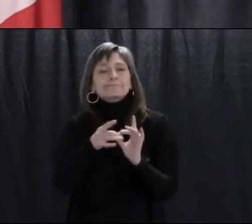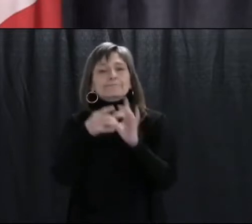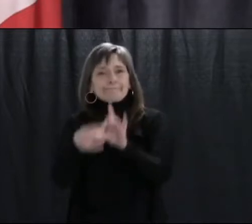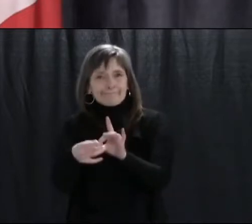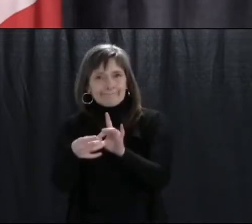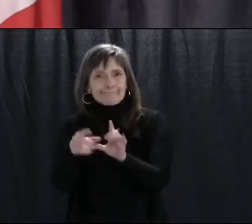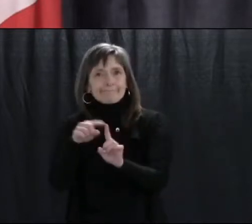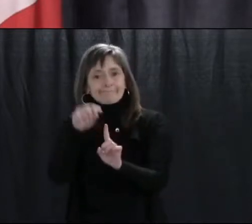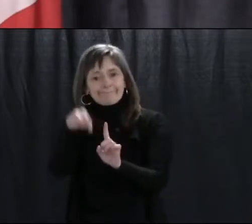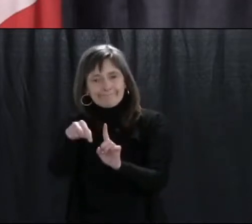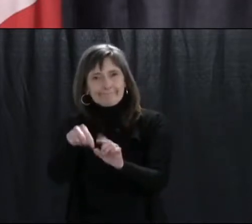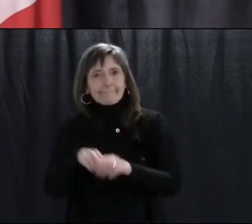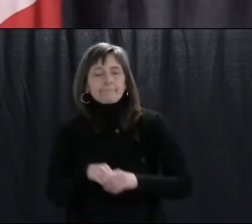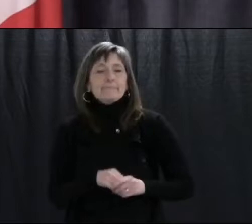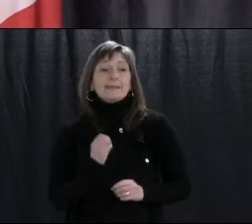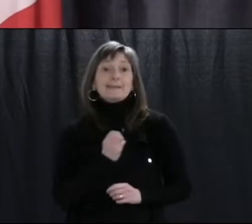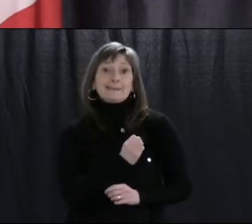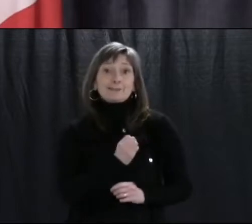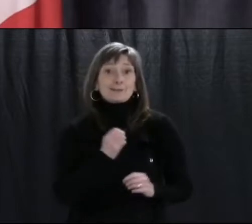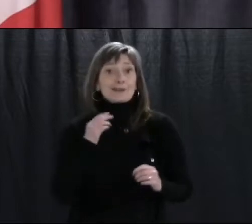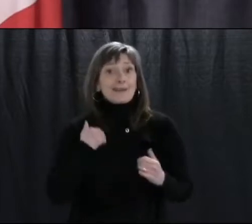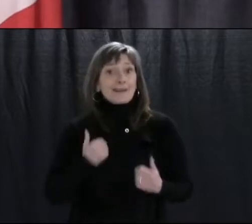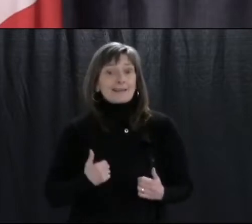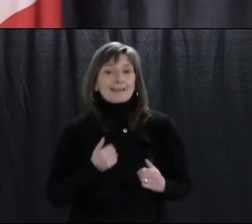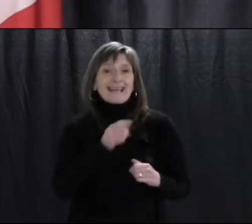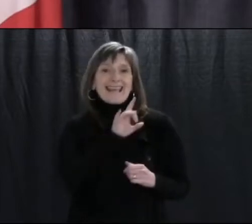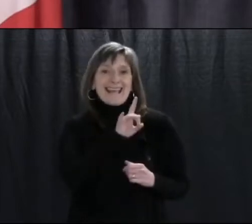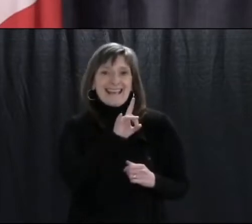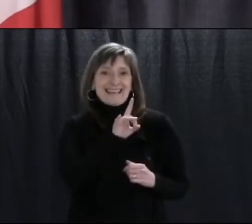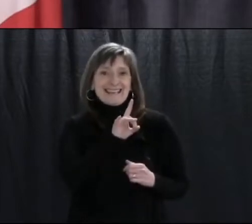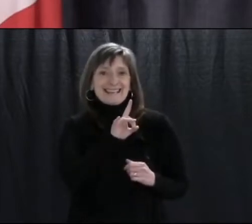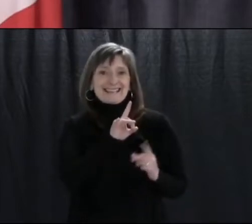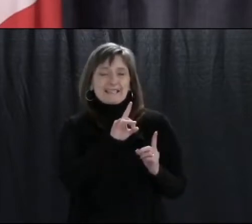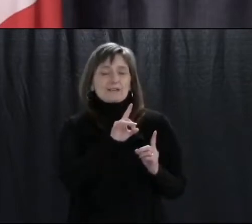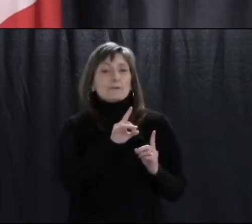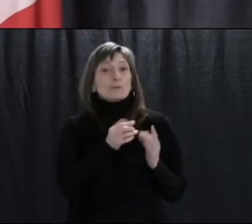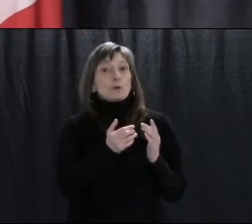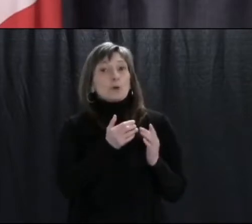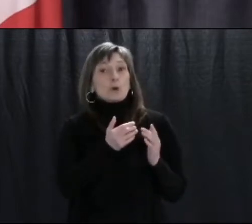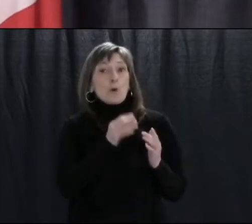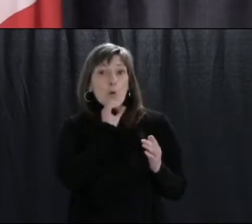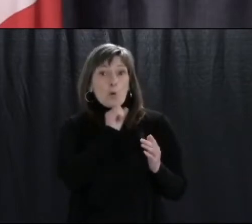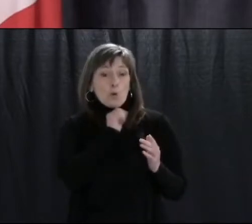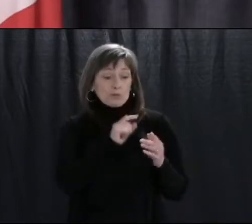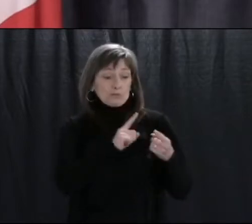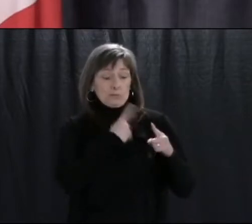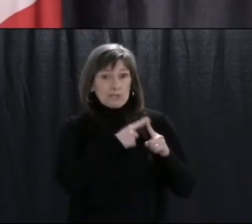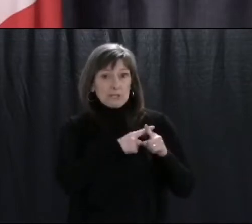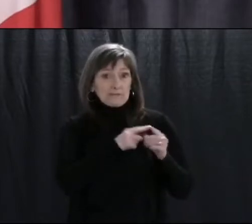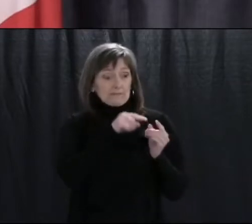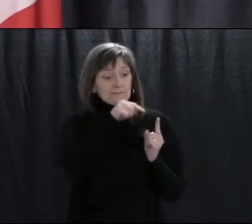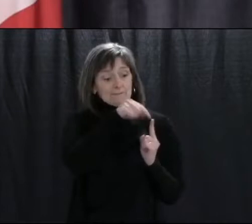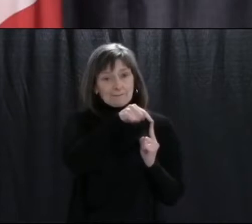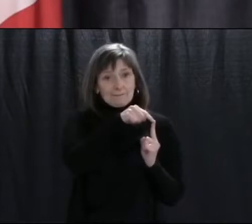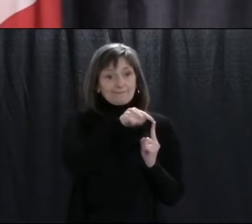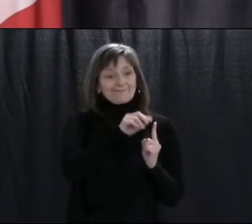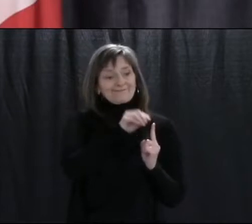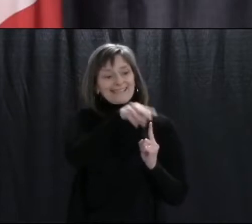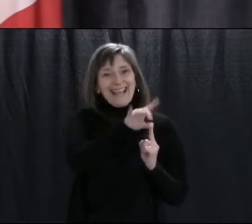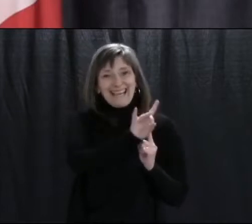Region. Of those in Eastern Health Region, 8 cases are linked to a previous case, 2 were